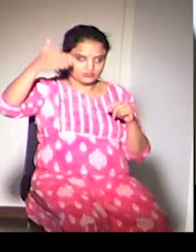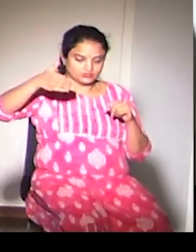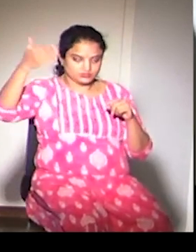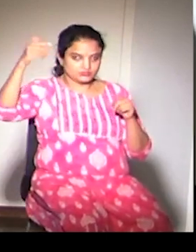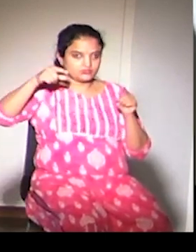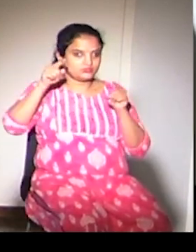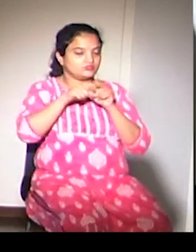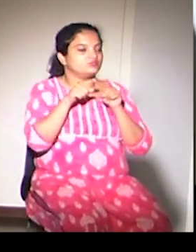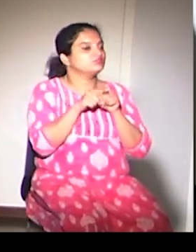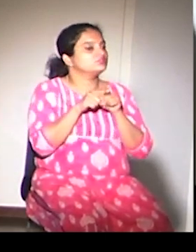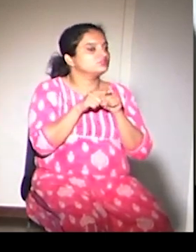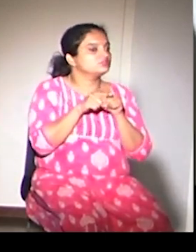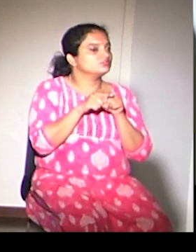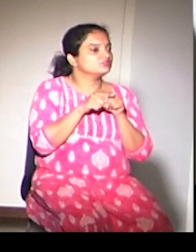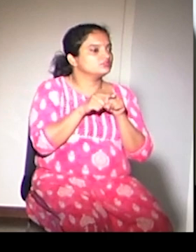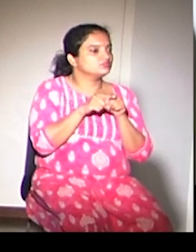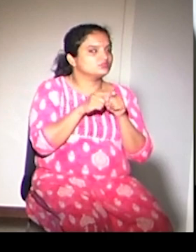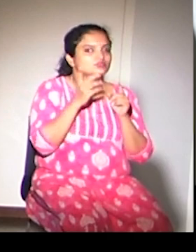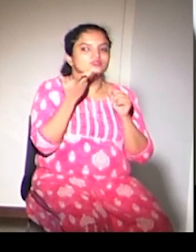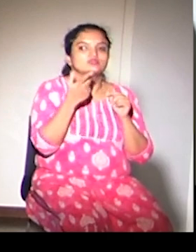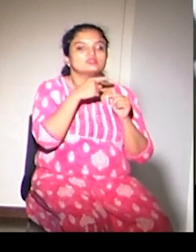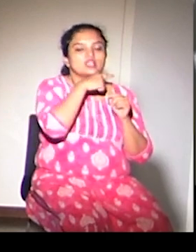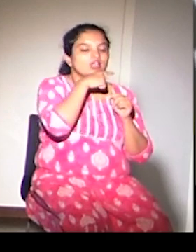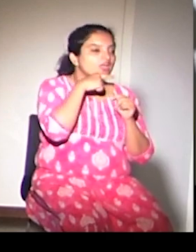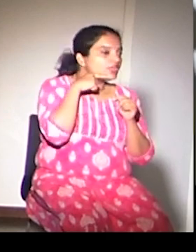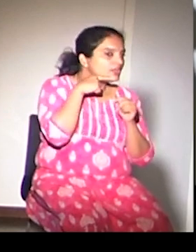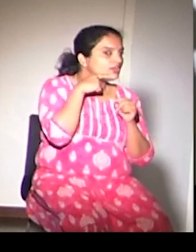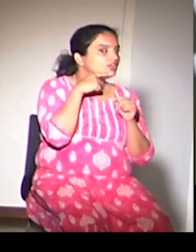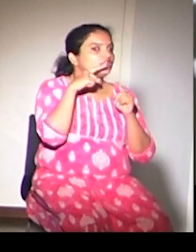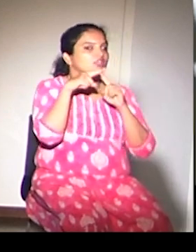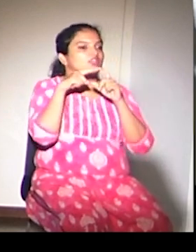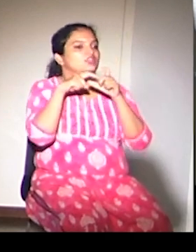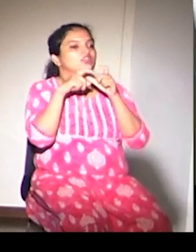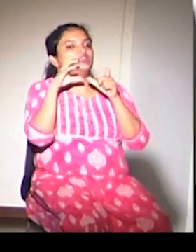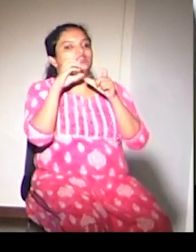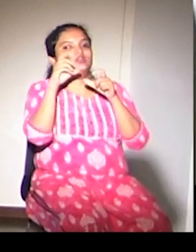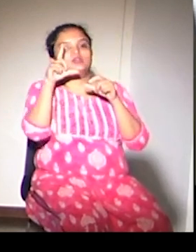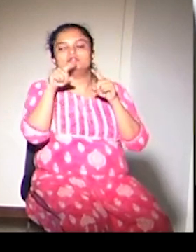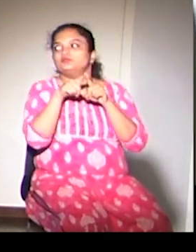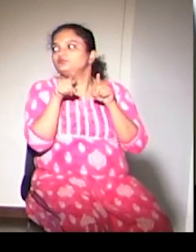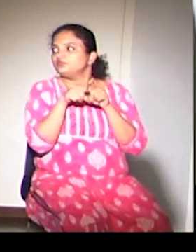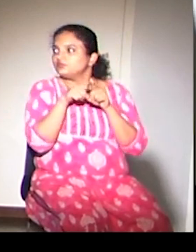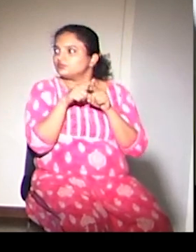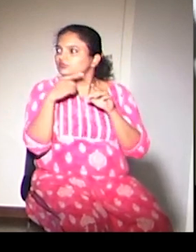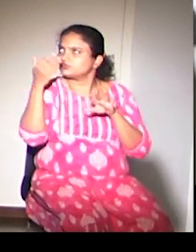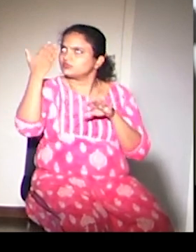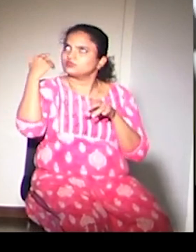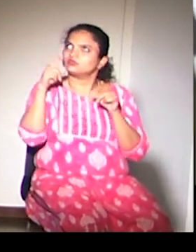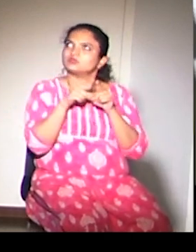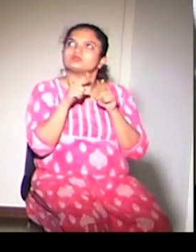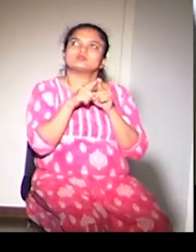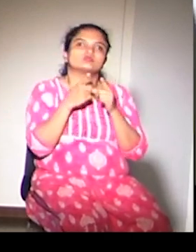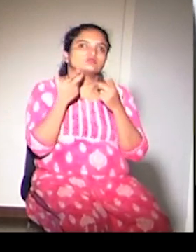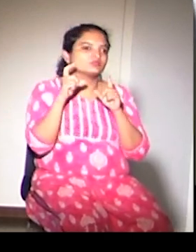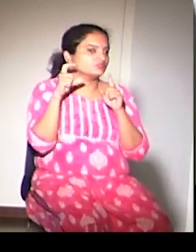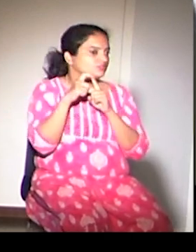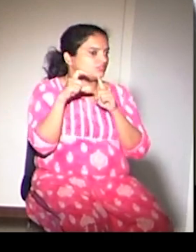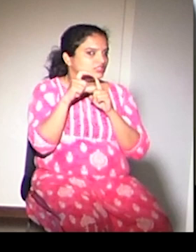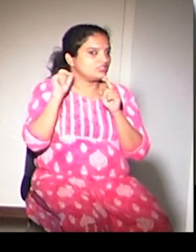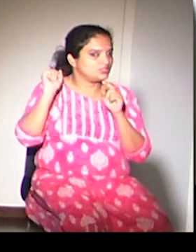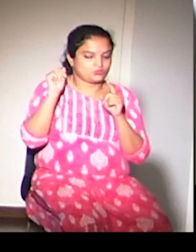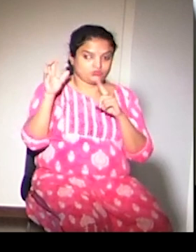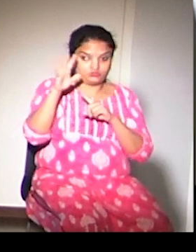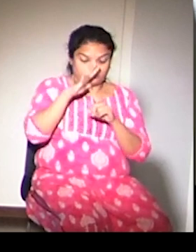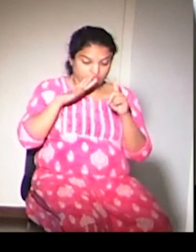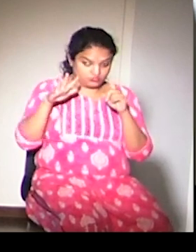the subcontinent are just red terracotta. And during the Sultanate period, around the Delhi region,